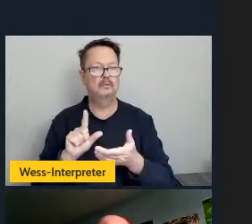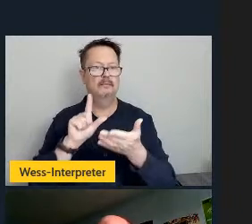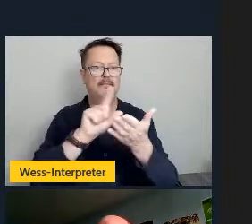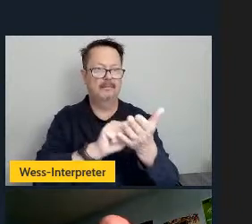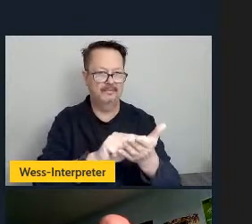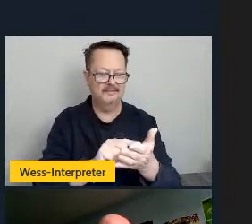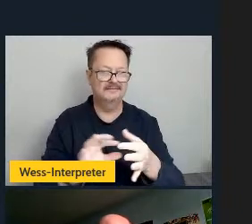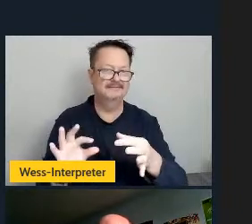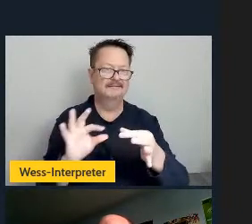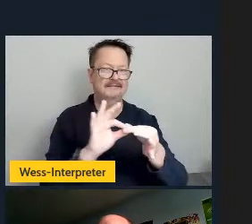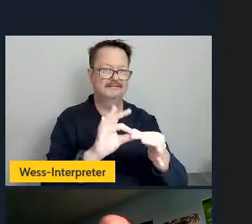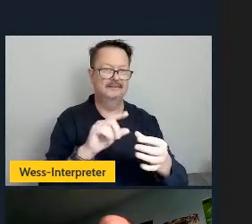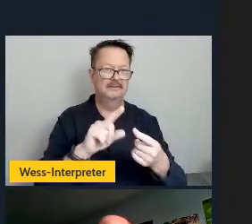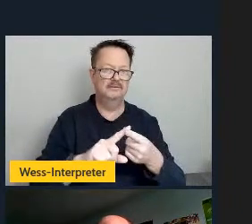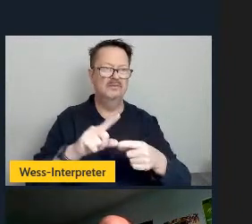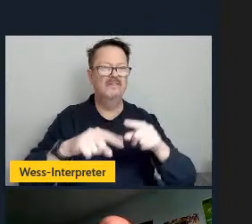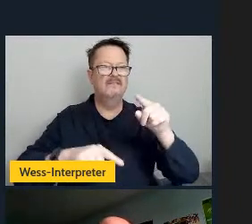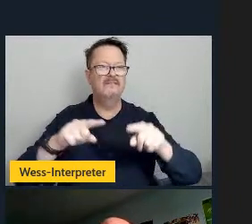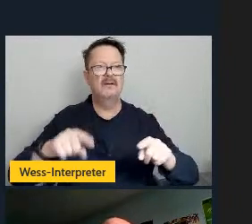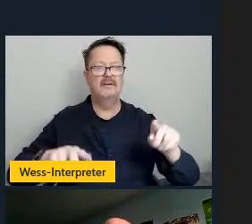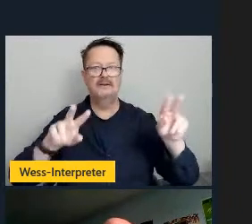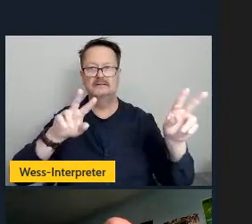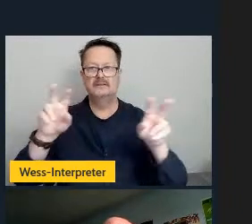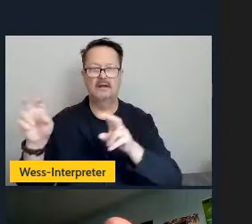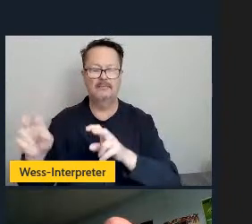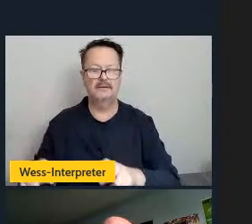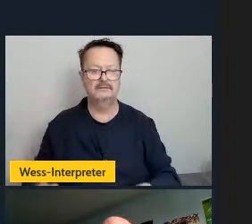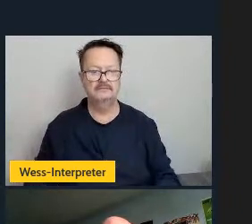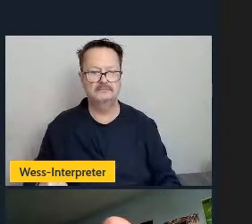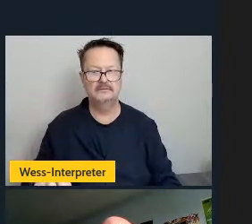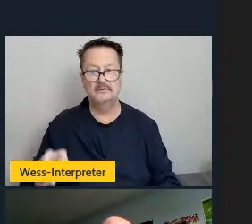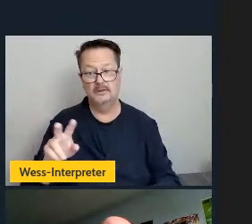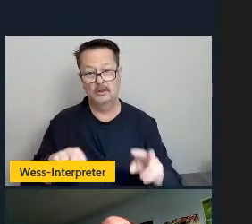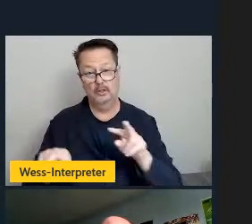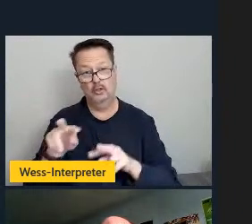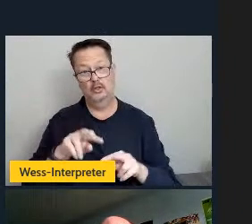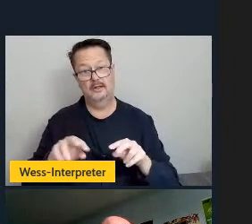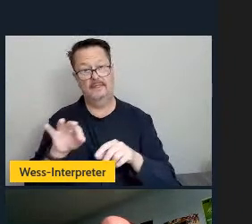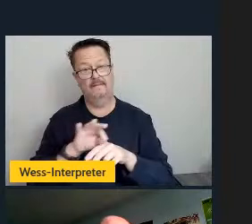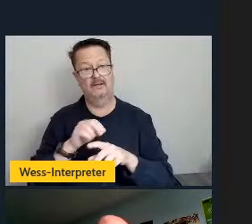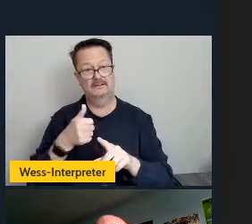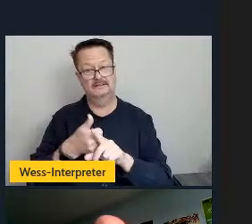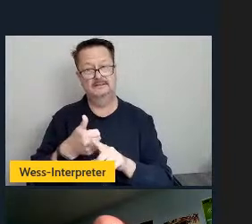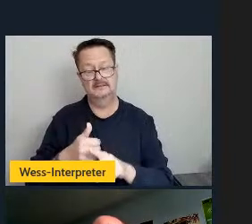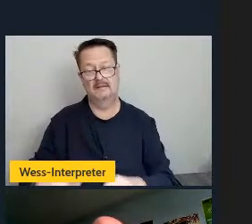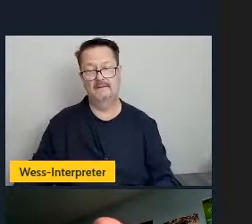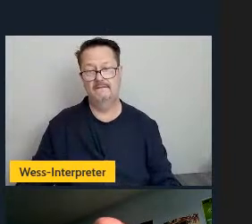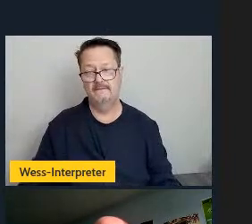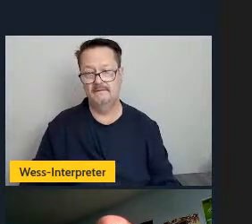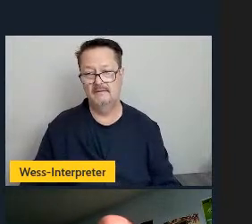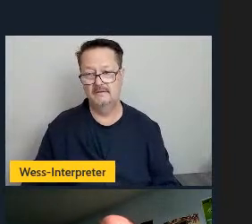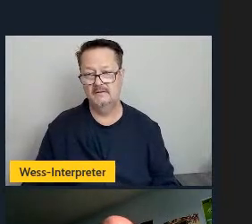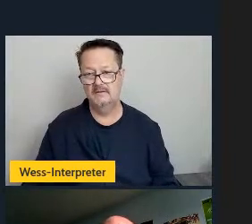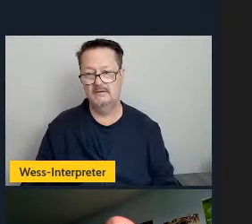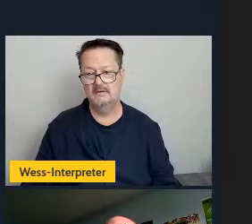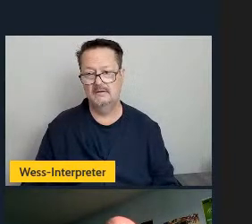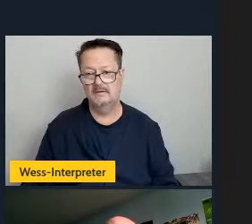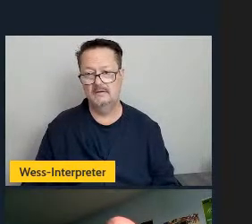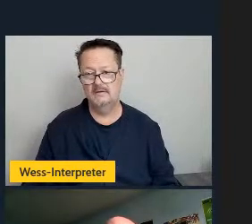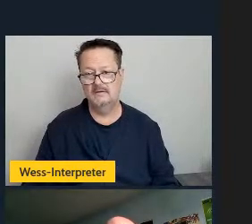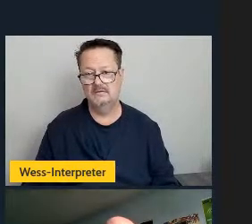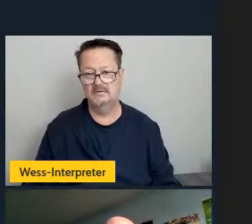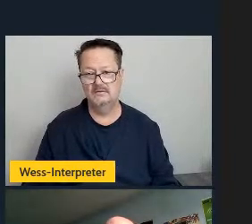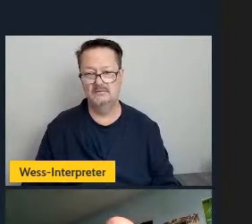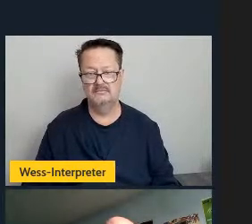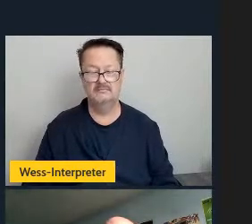the various topics. Looking at the function itself, this is quite straightforward. Take